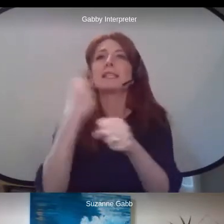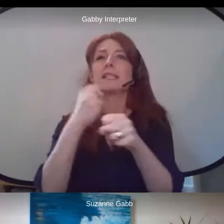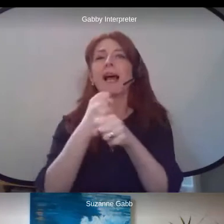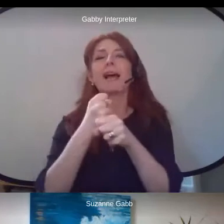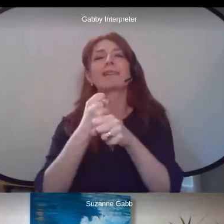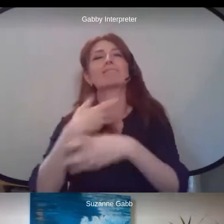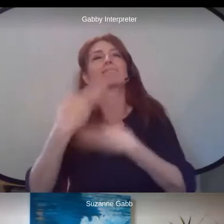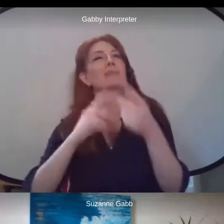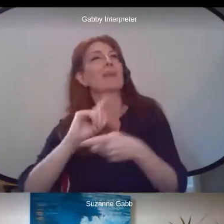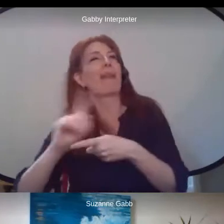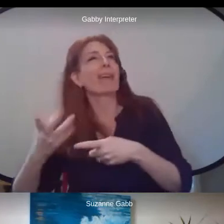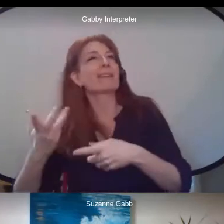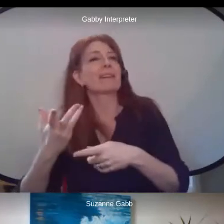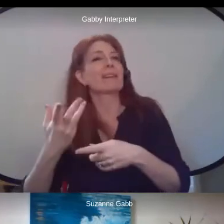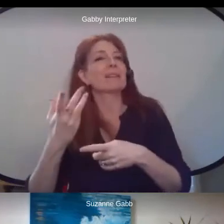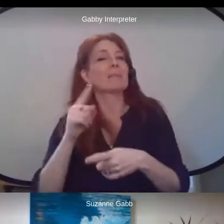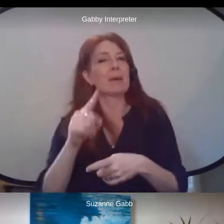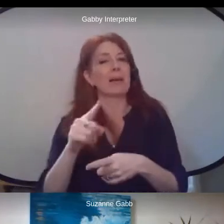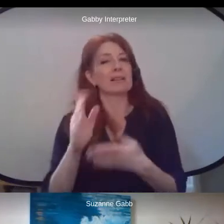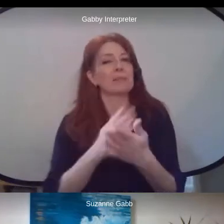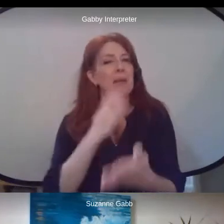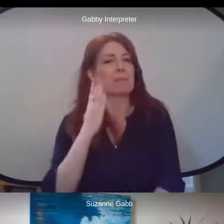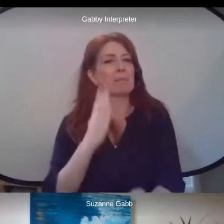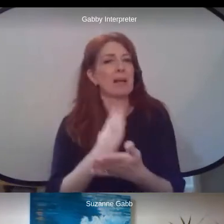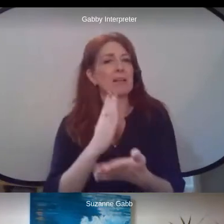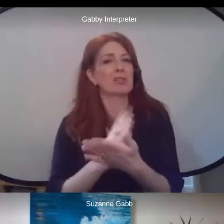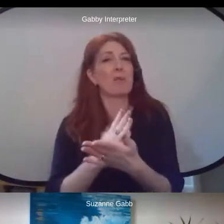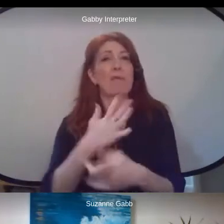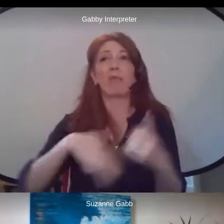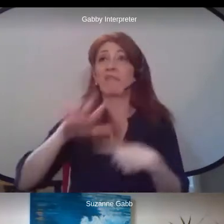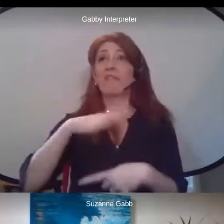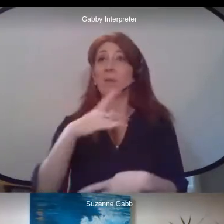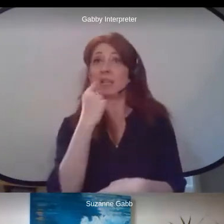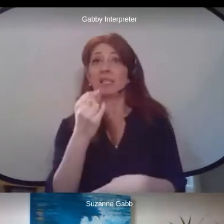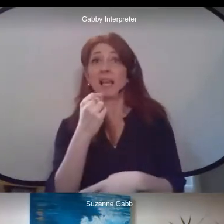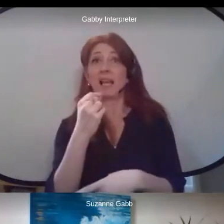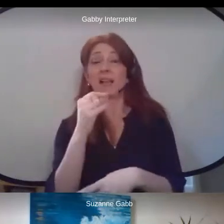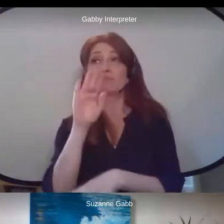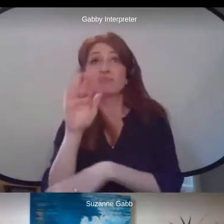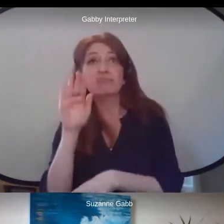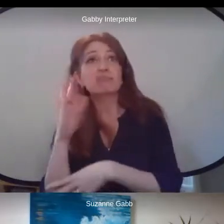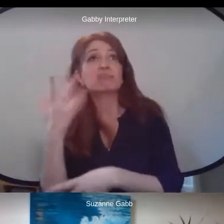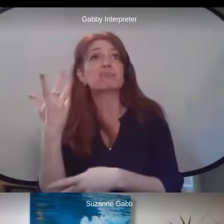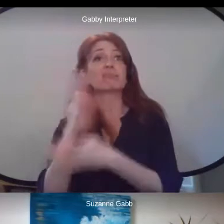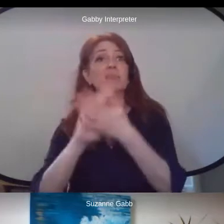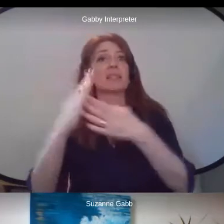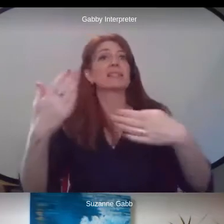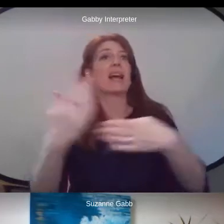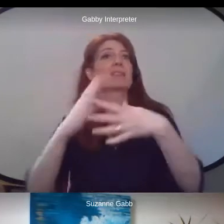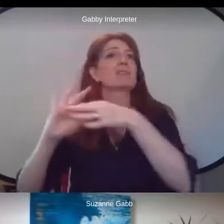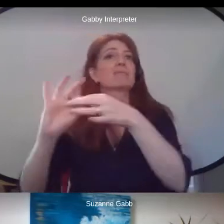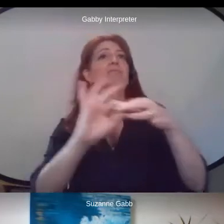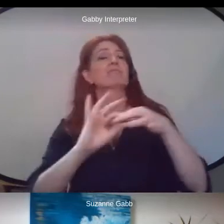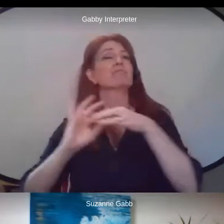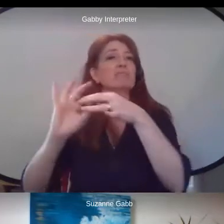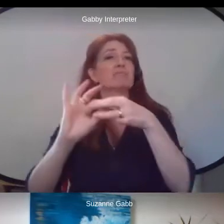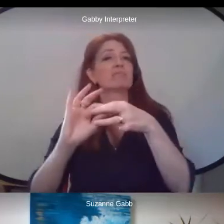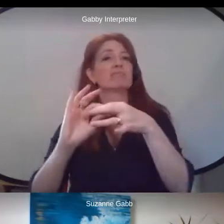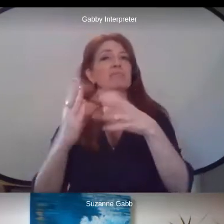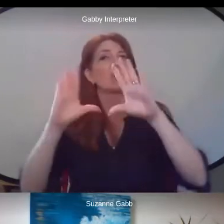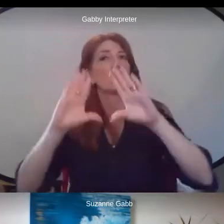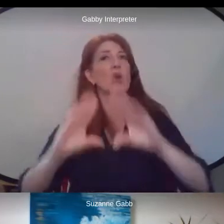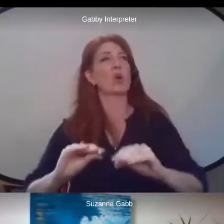Sean, it's sort of ensuring that, with that, families can sort of go out and sort of do some activities together. But within lockdown,